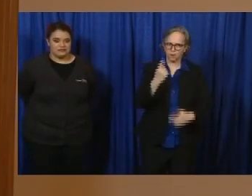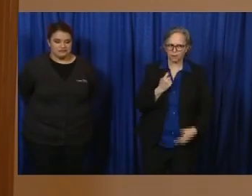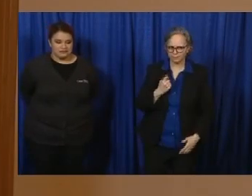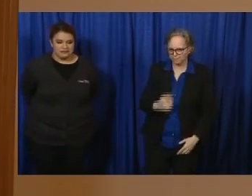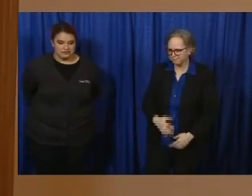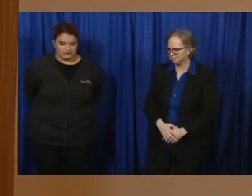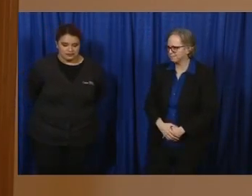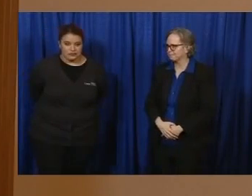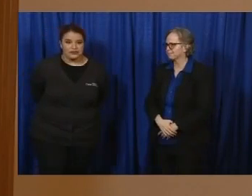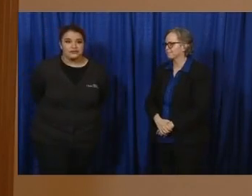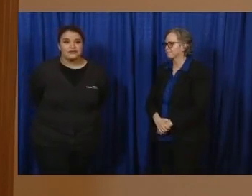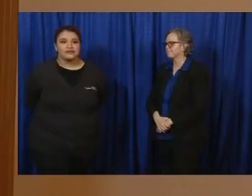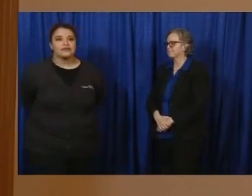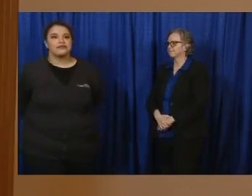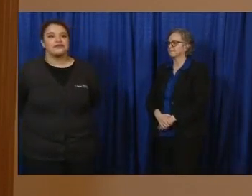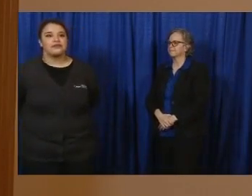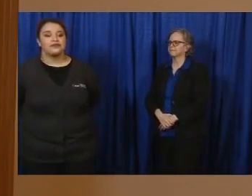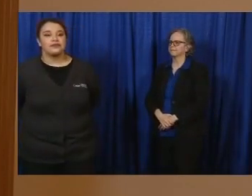Hello, Kevin Landers, Channel 10.